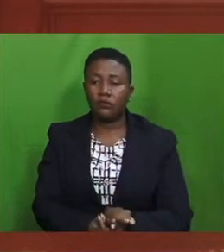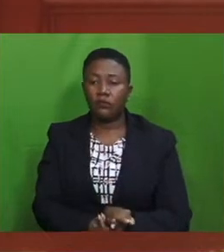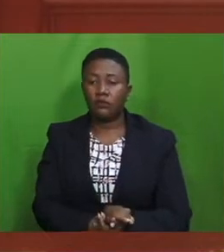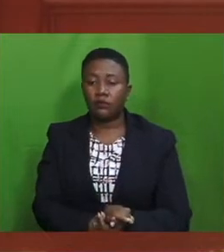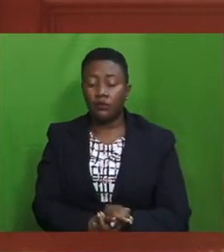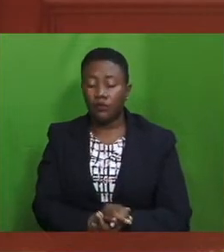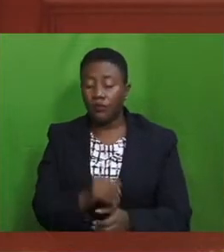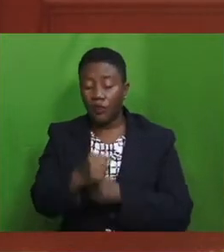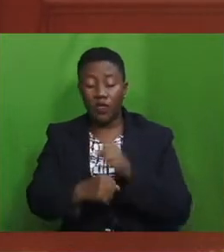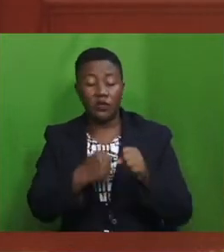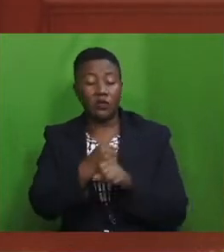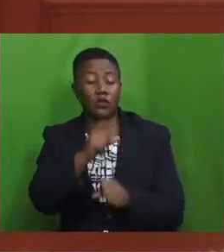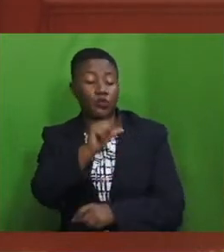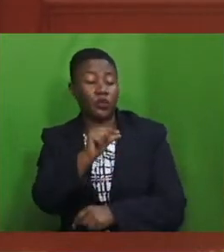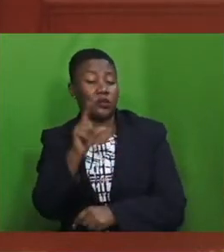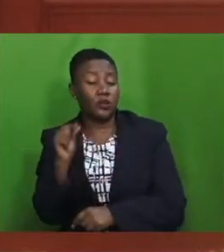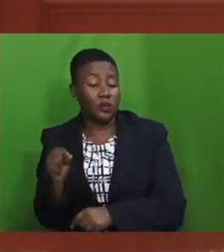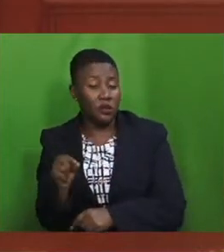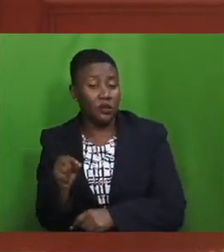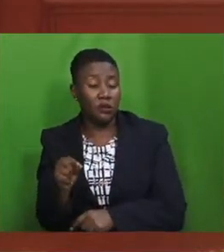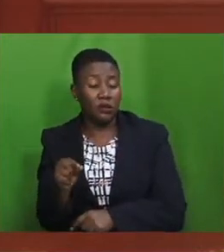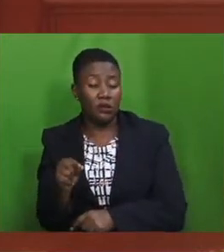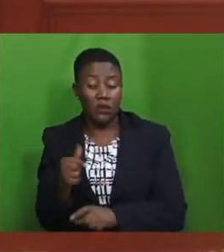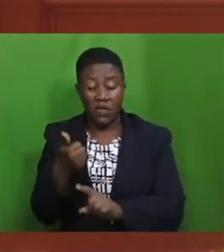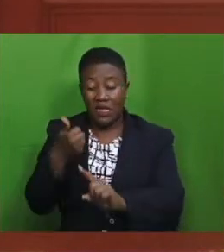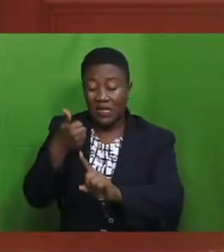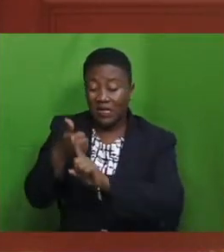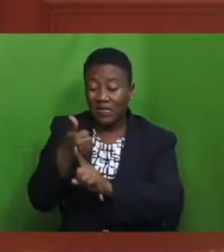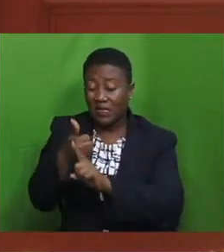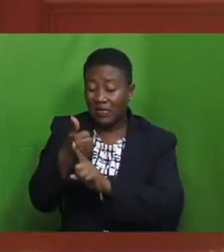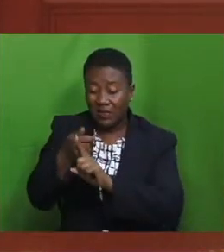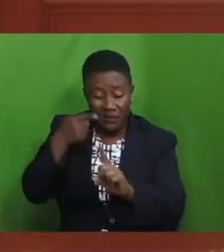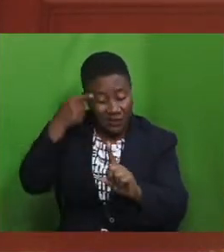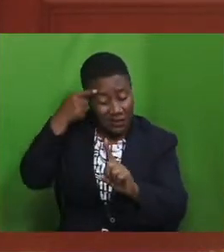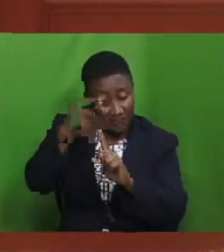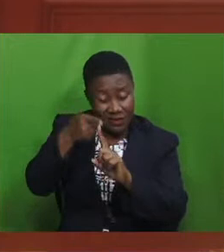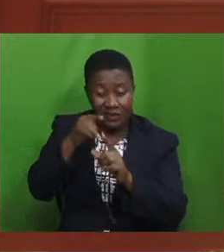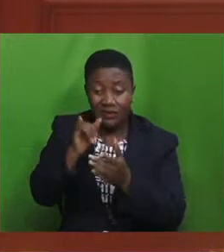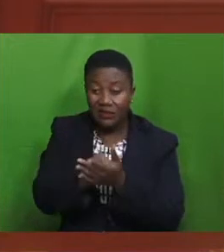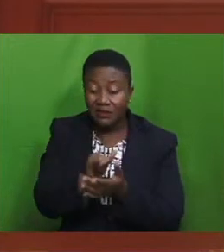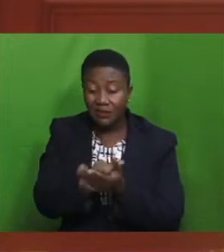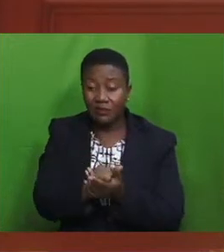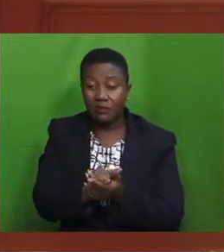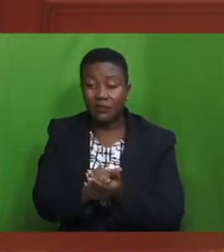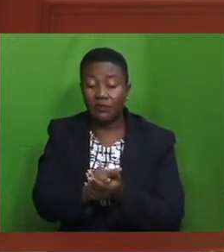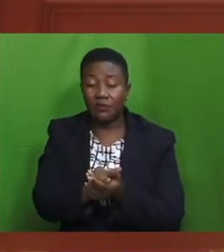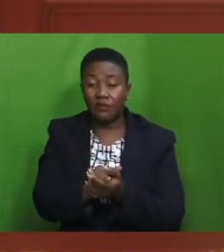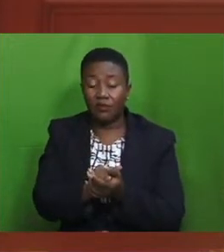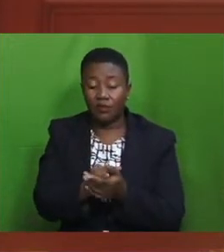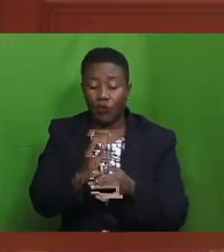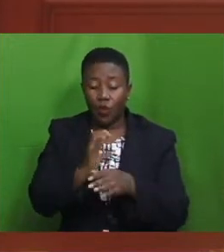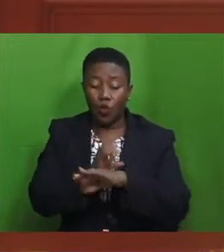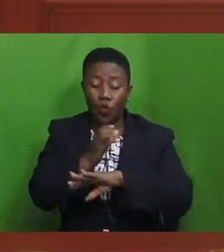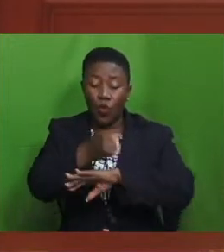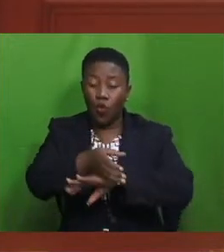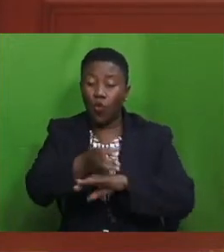in 2020, they themselves projected that the